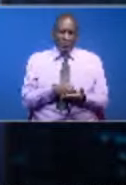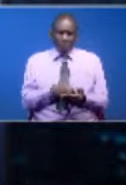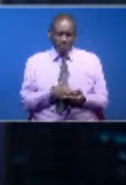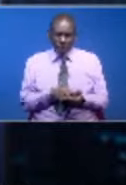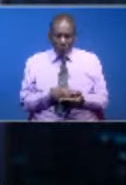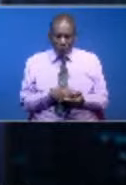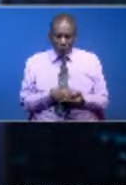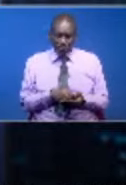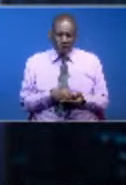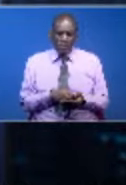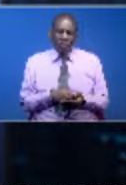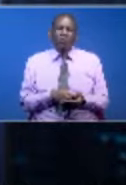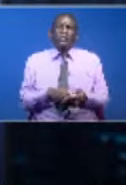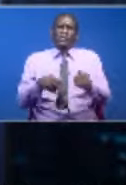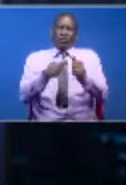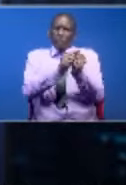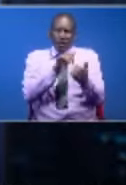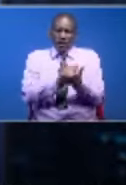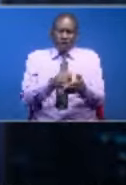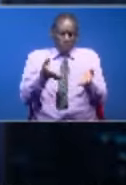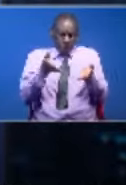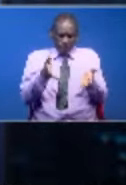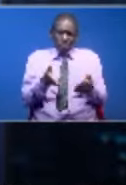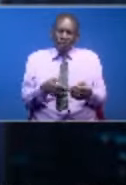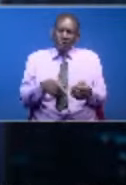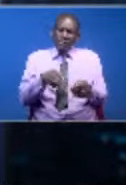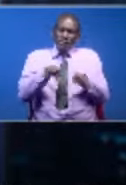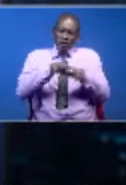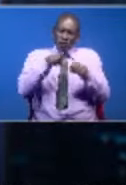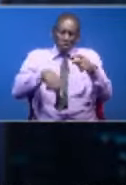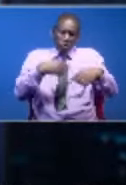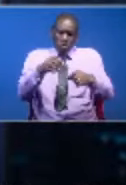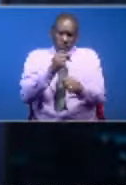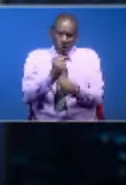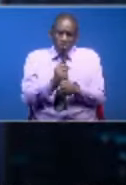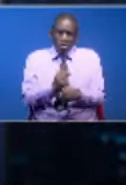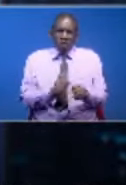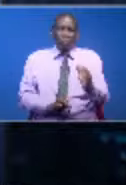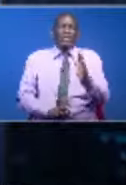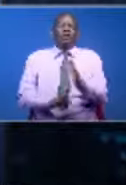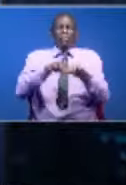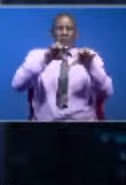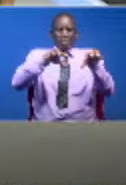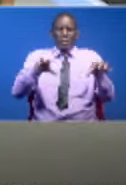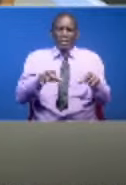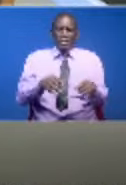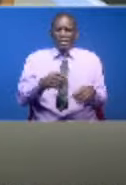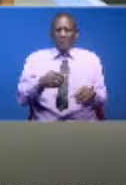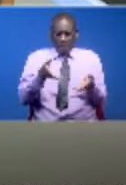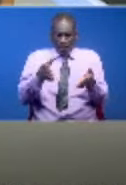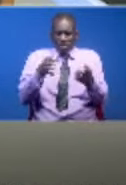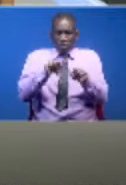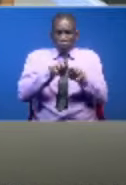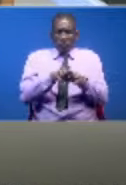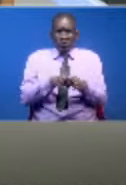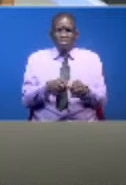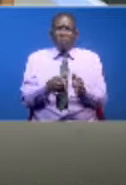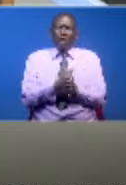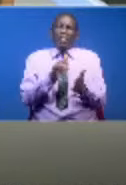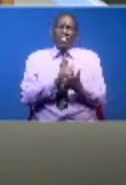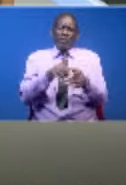in parallel, and in the meantime, as that is happening, we also need to develop our markets at home. Correct. And that's also